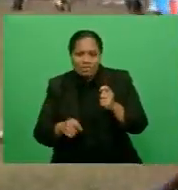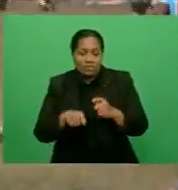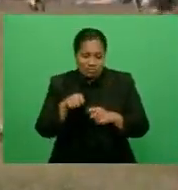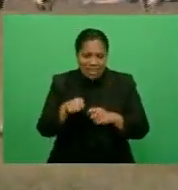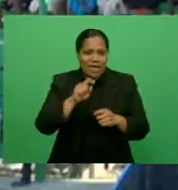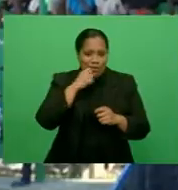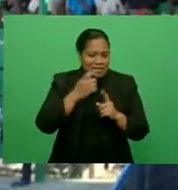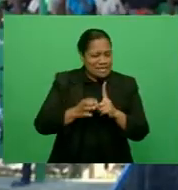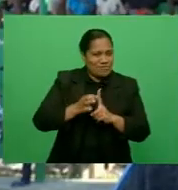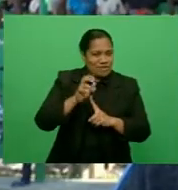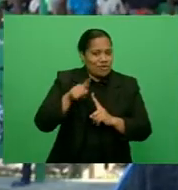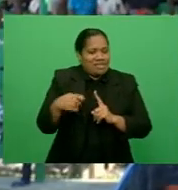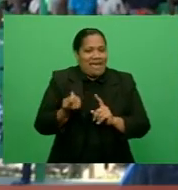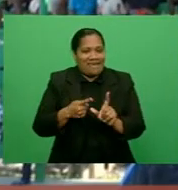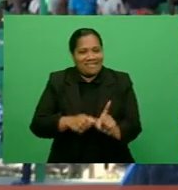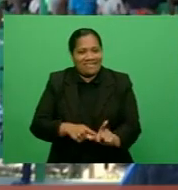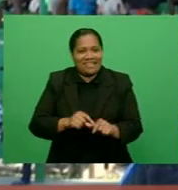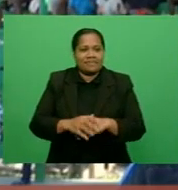next year.